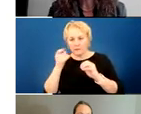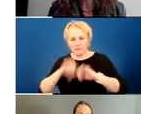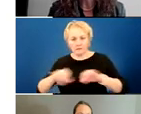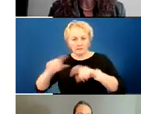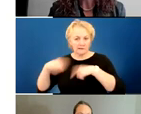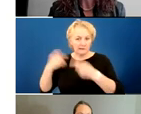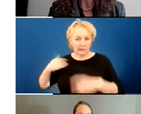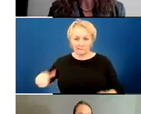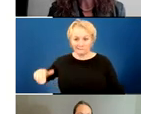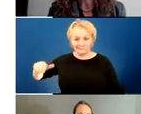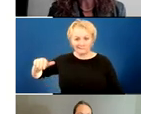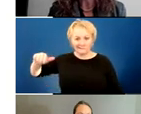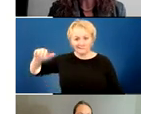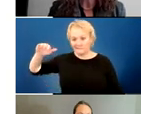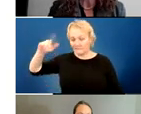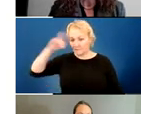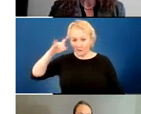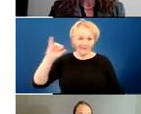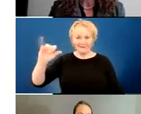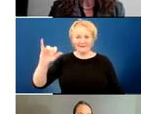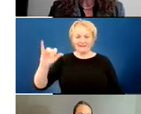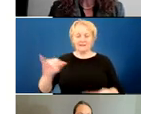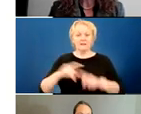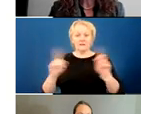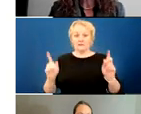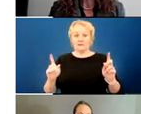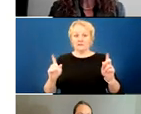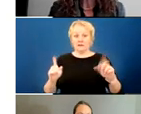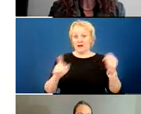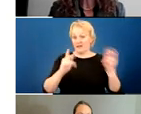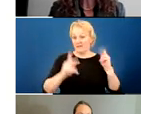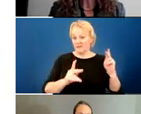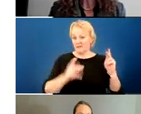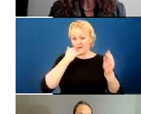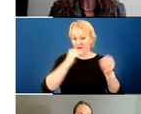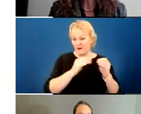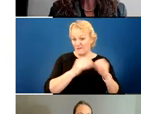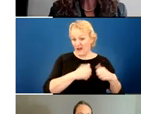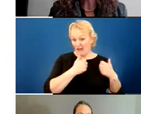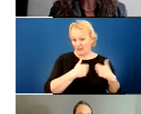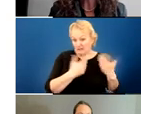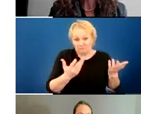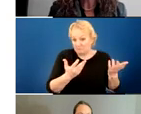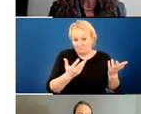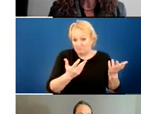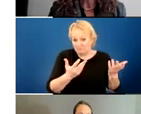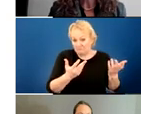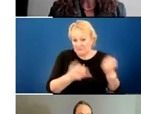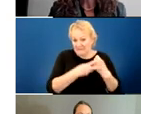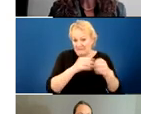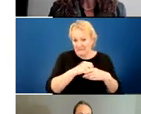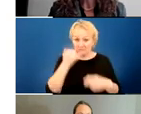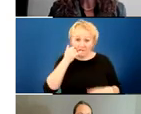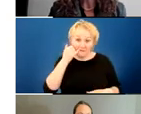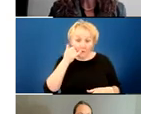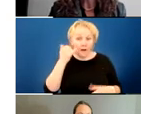that they've had for I don't know how long, but other people's telephone numbers, they're all locked away in my phone. And if